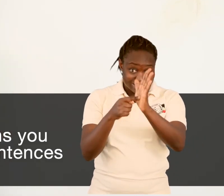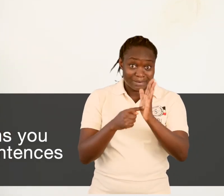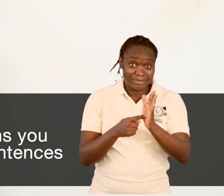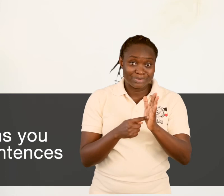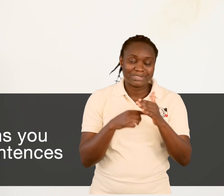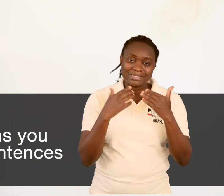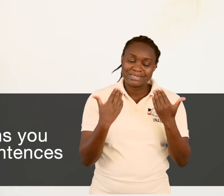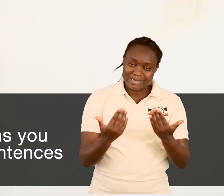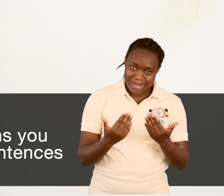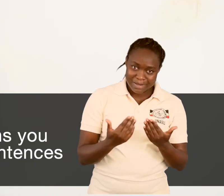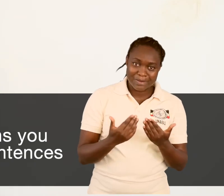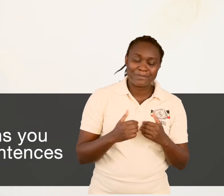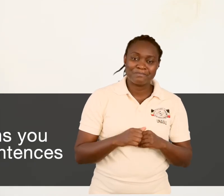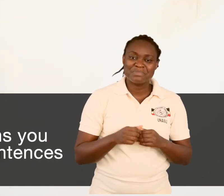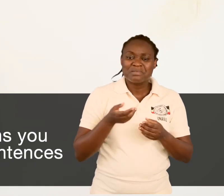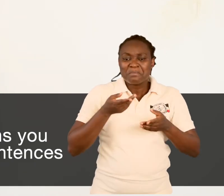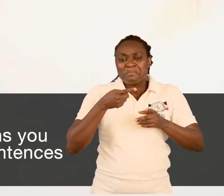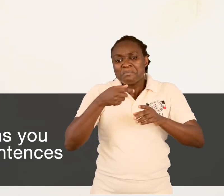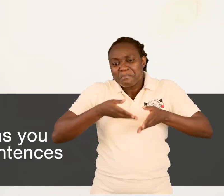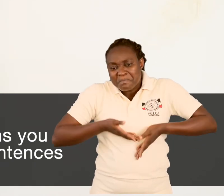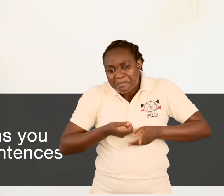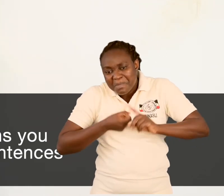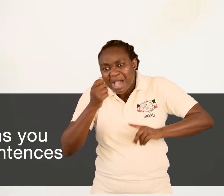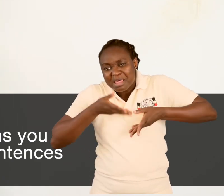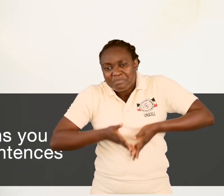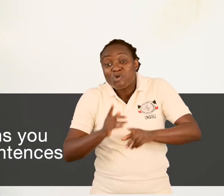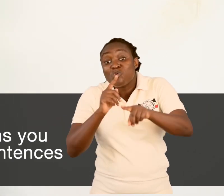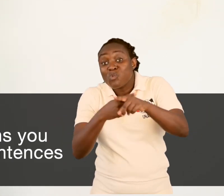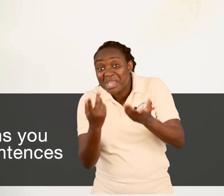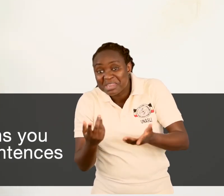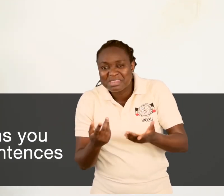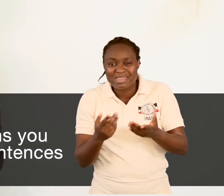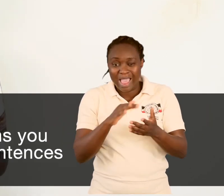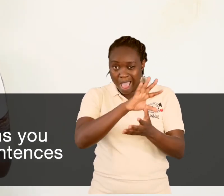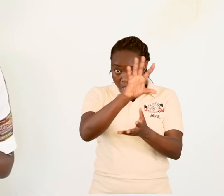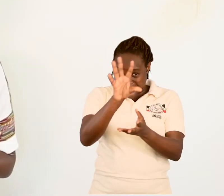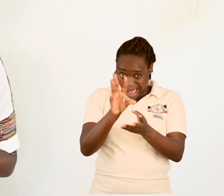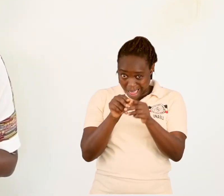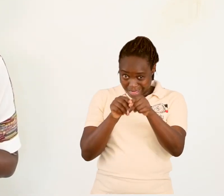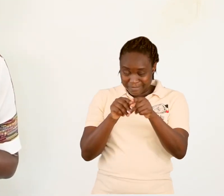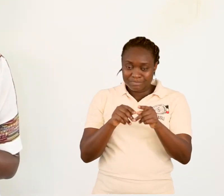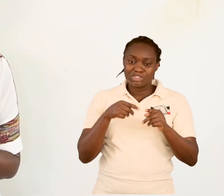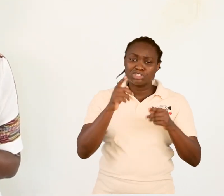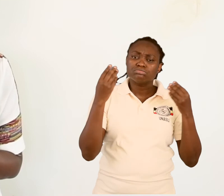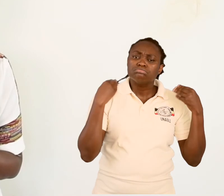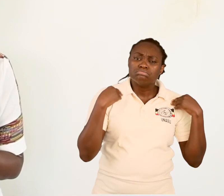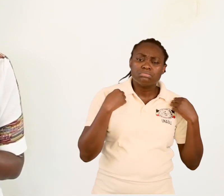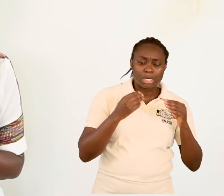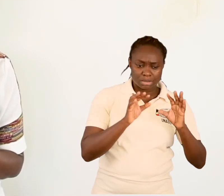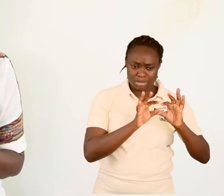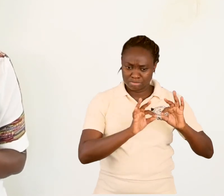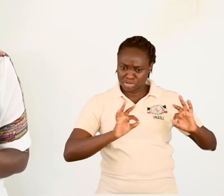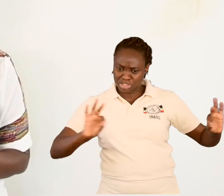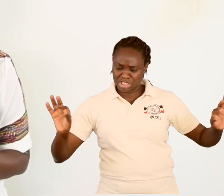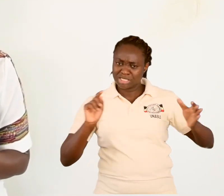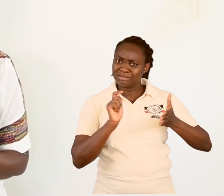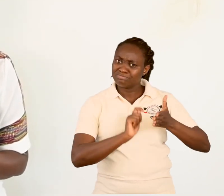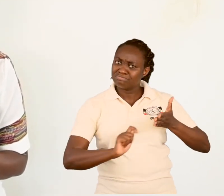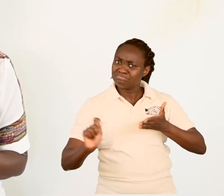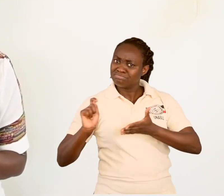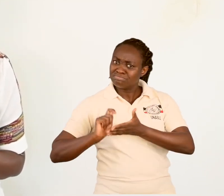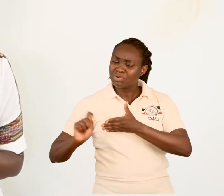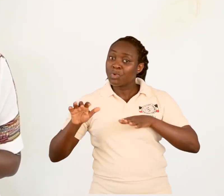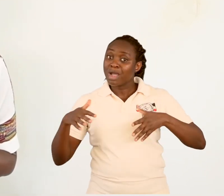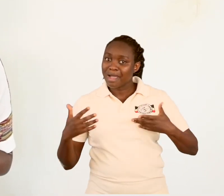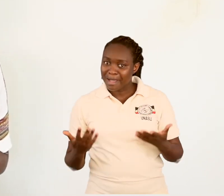that you wrote down, the month you were born, and those other things. Use those to write down sentences for each of those proper